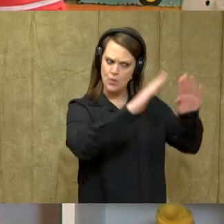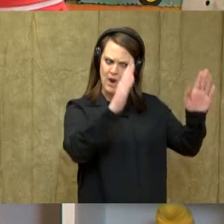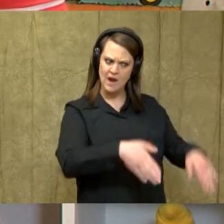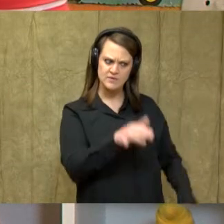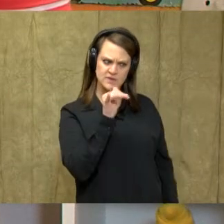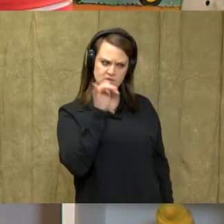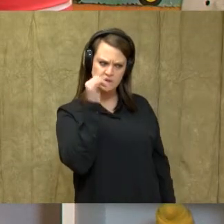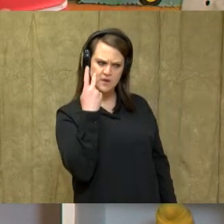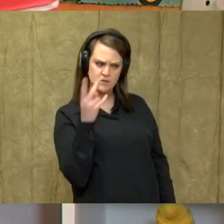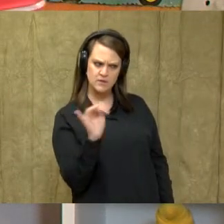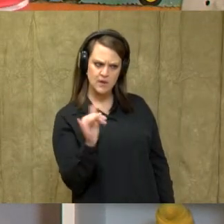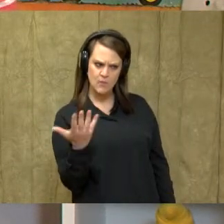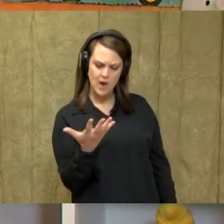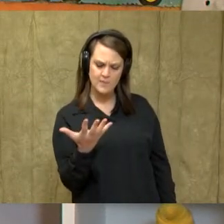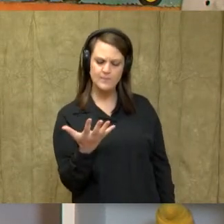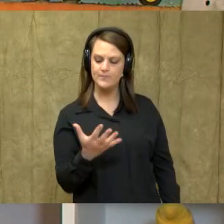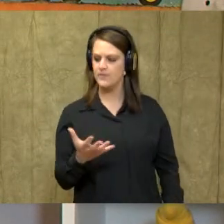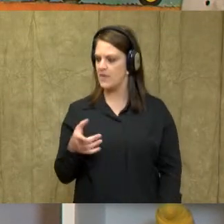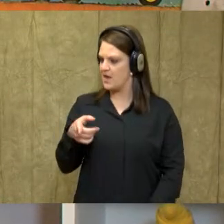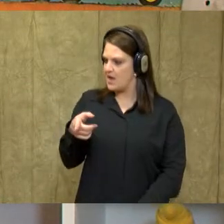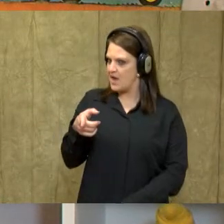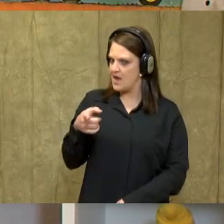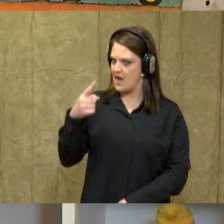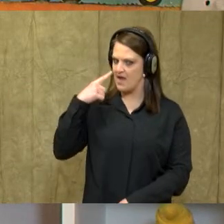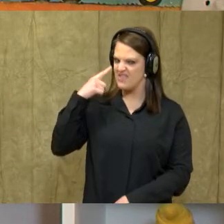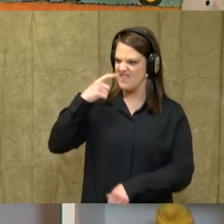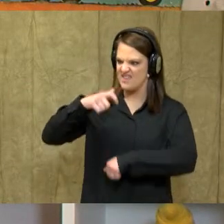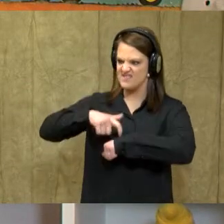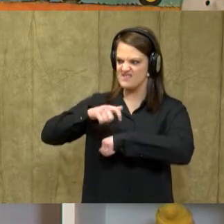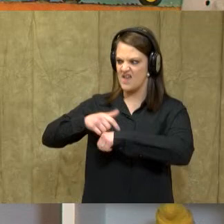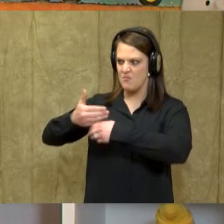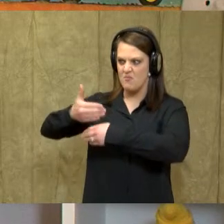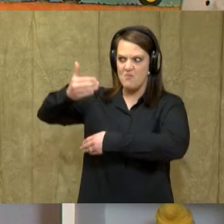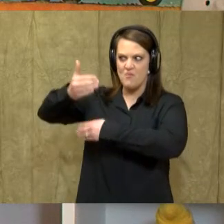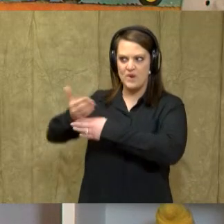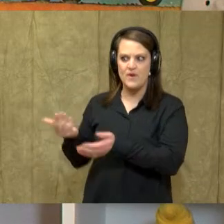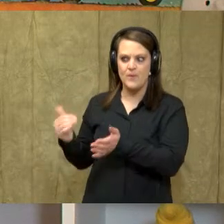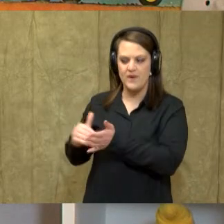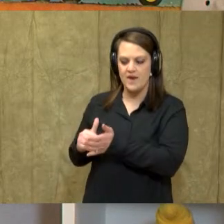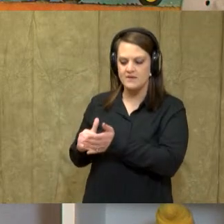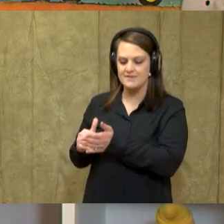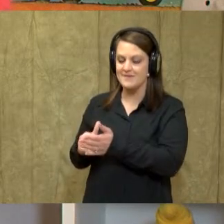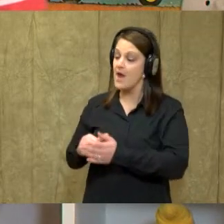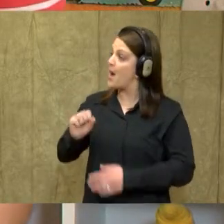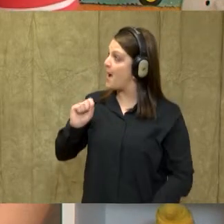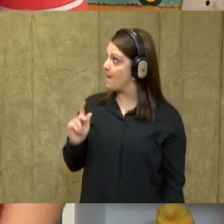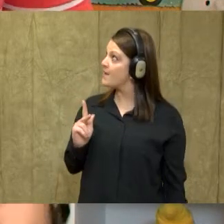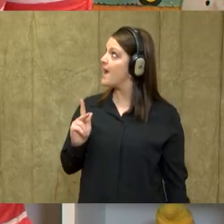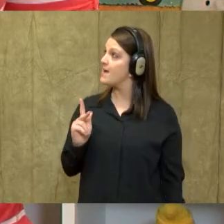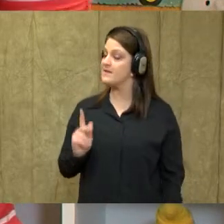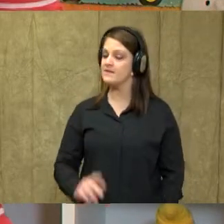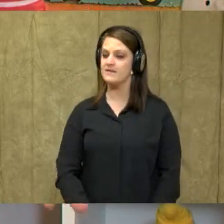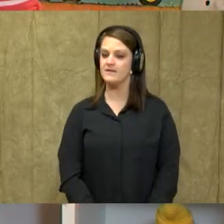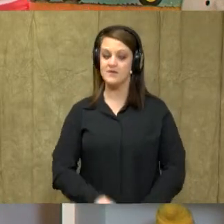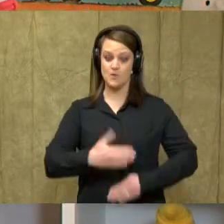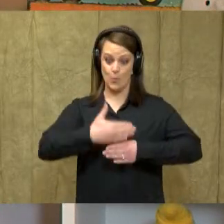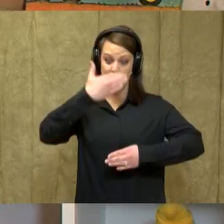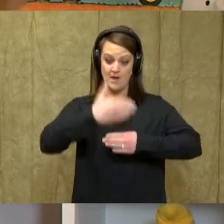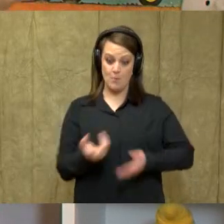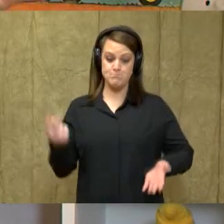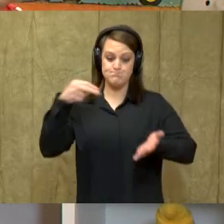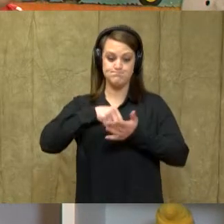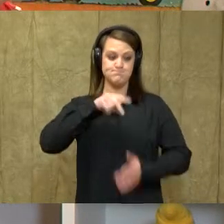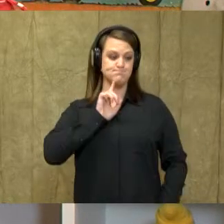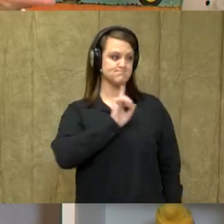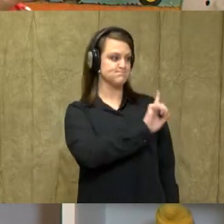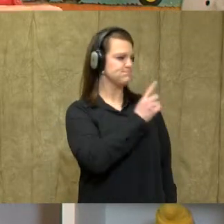yesterday? Miss Smith, I think it's time to go to our windows again. Okay. So go to your window and see